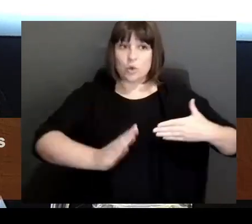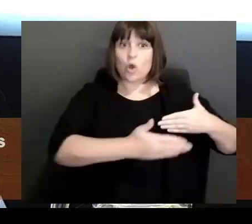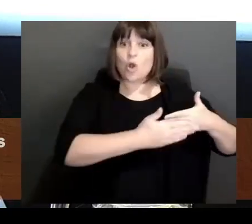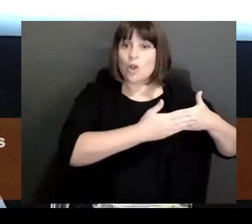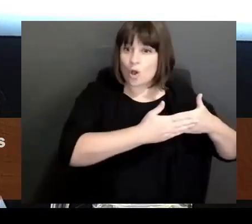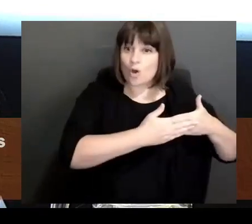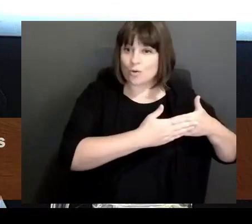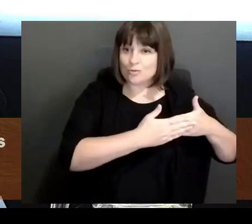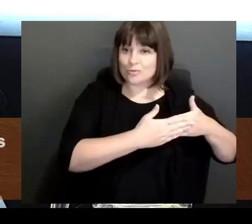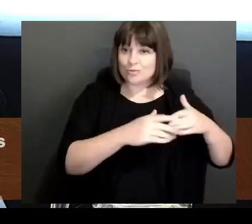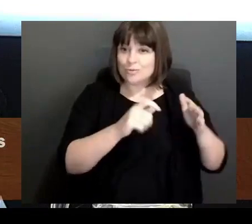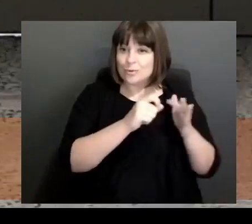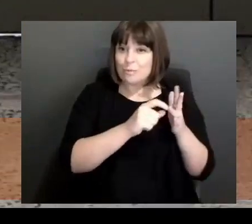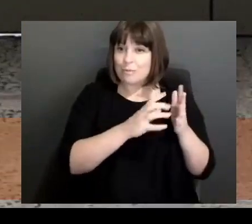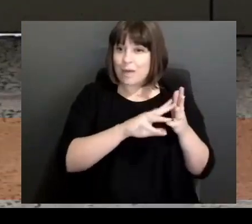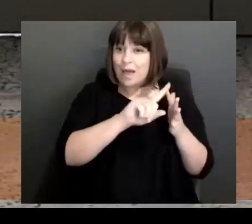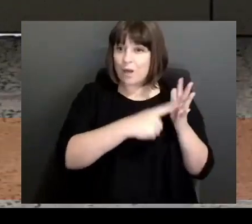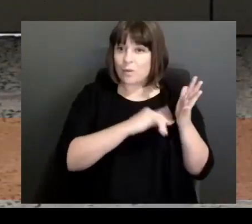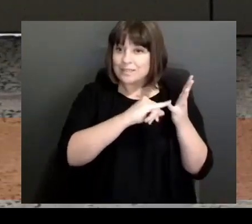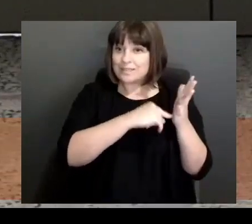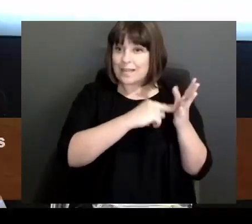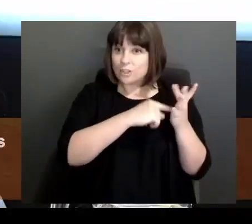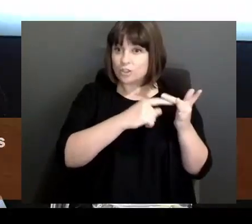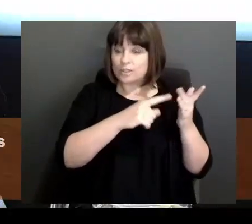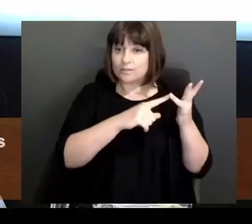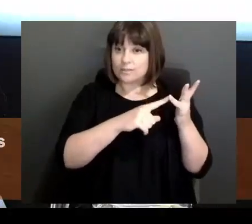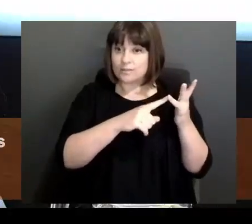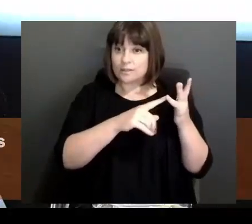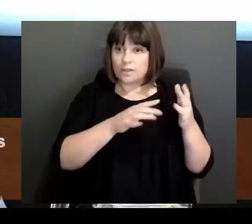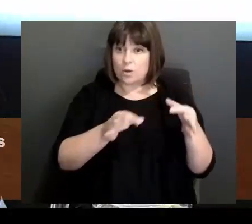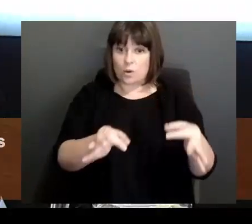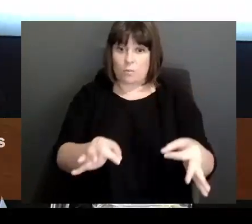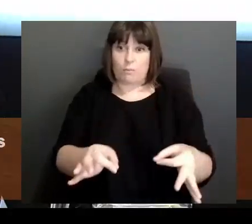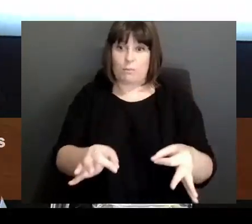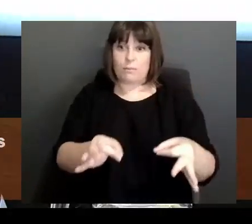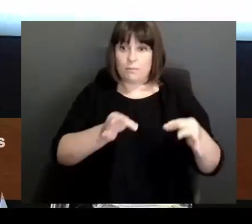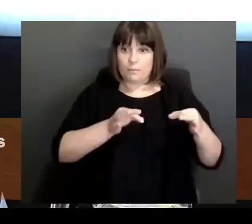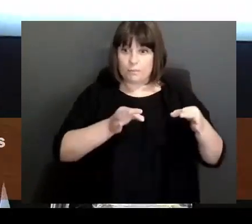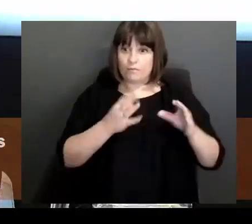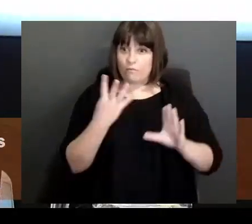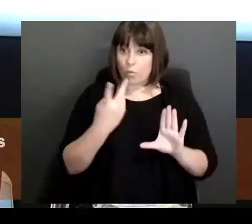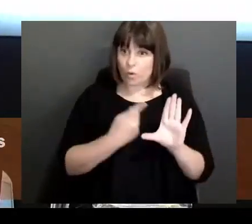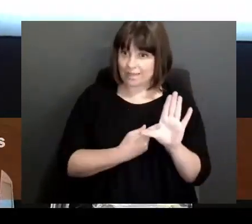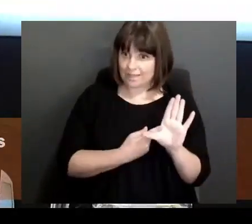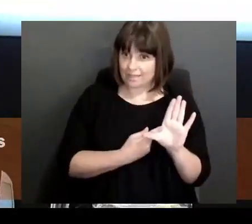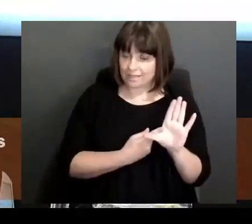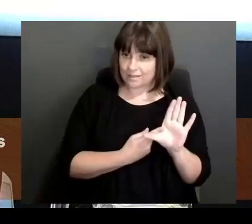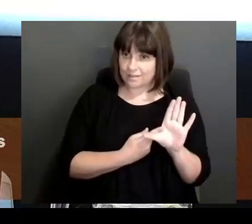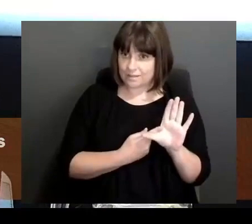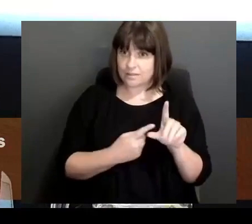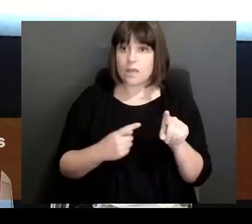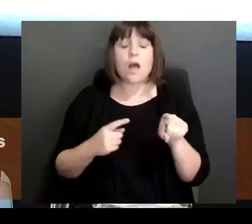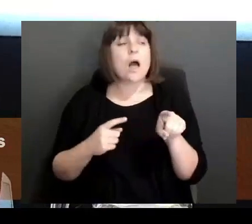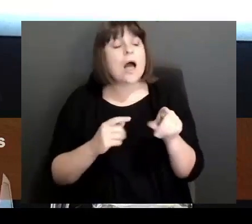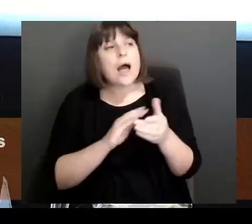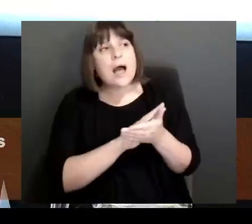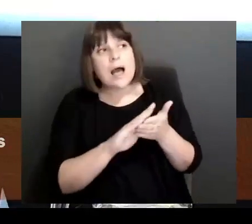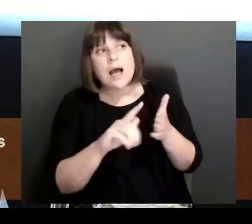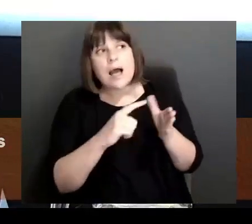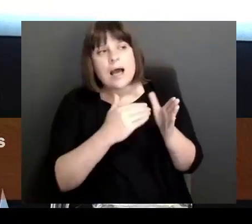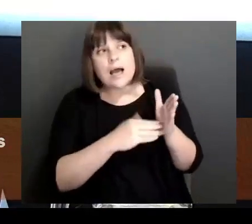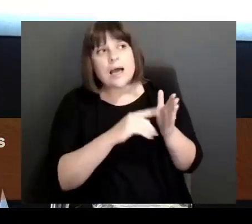Station was 4 years ahead of schedule, approximately. Hazelwood, not really. I